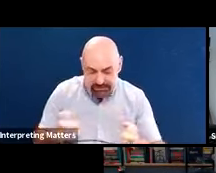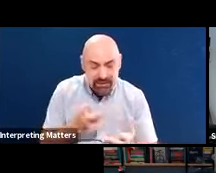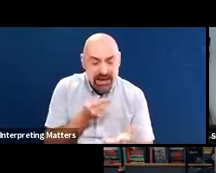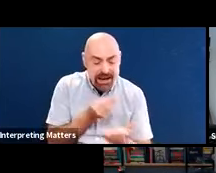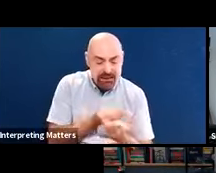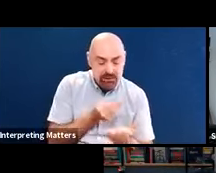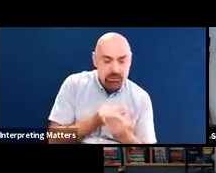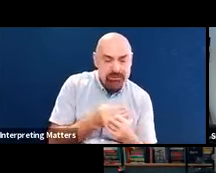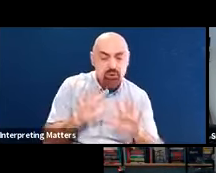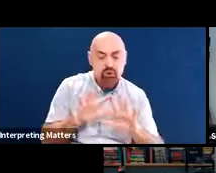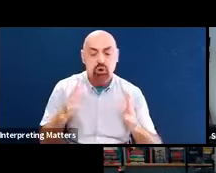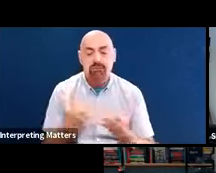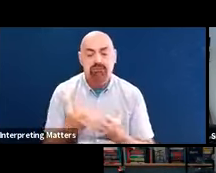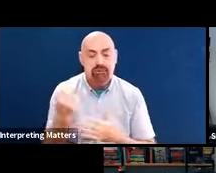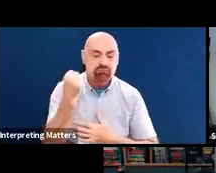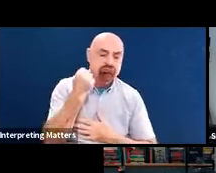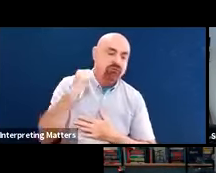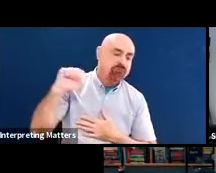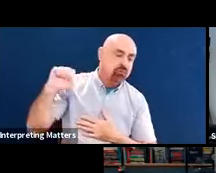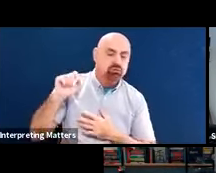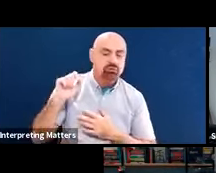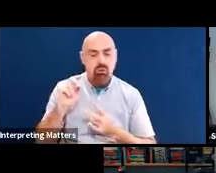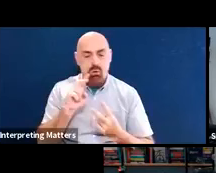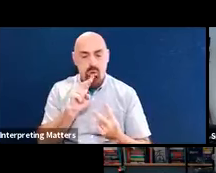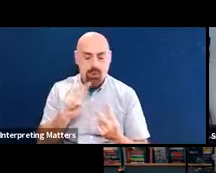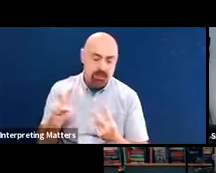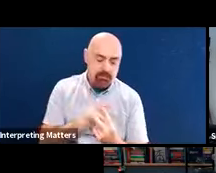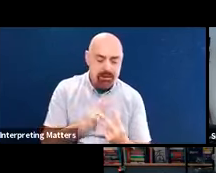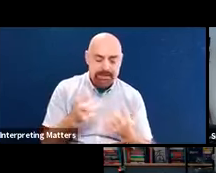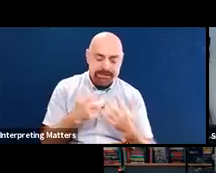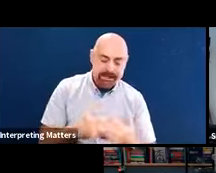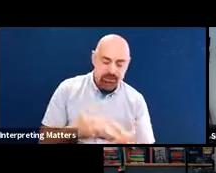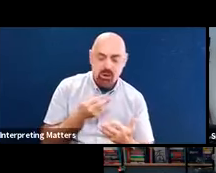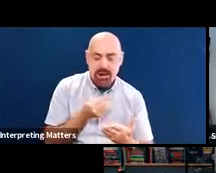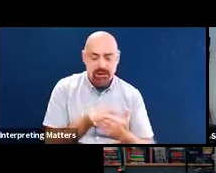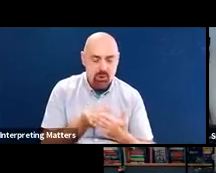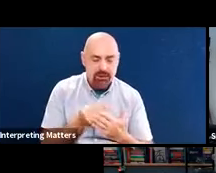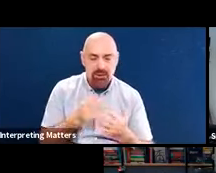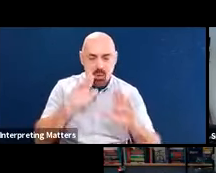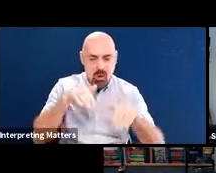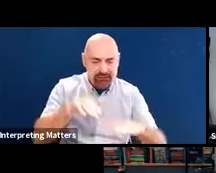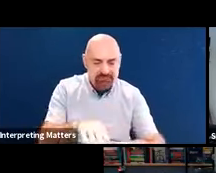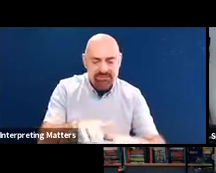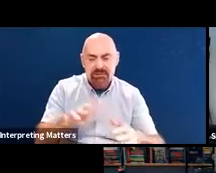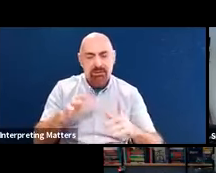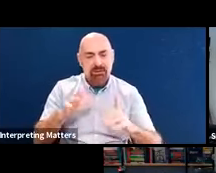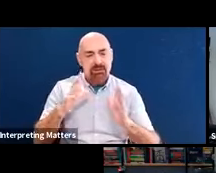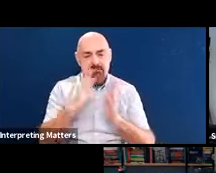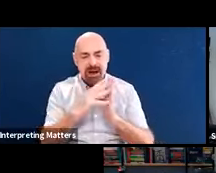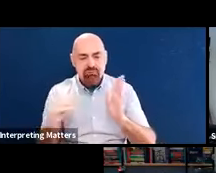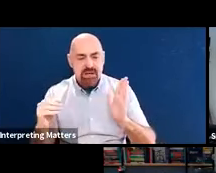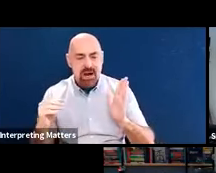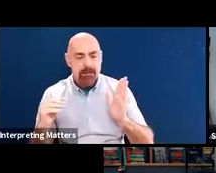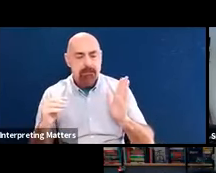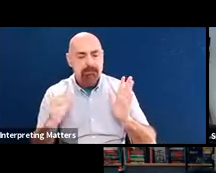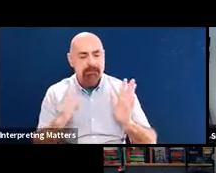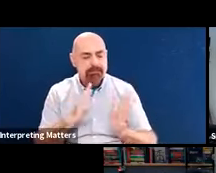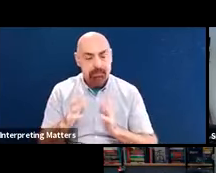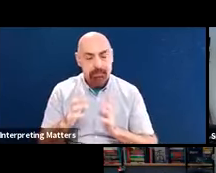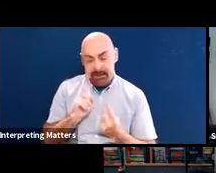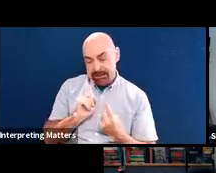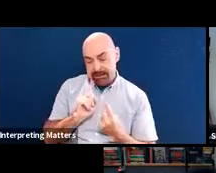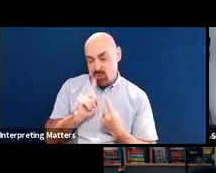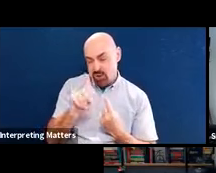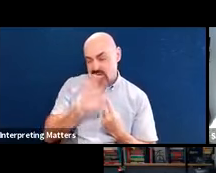industrial revolutions, or the pair, techno-economic waves, techno-economic paradigms? That's one question